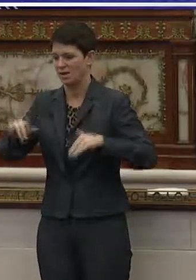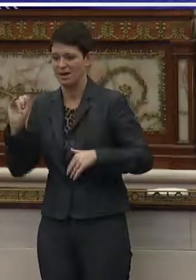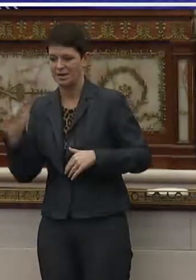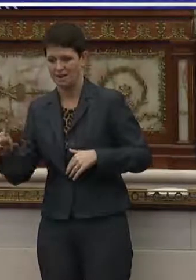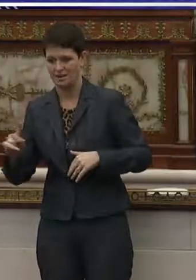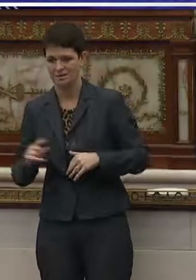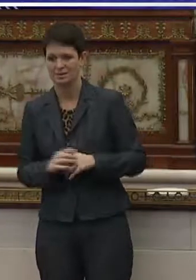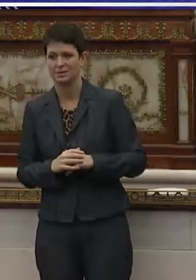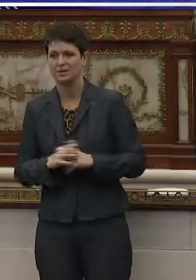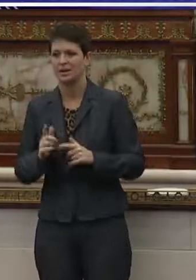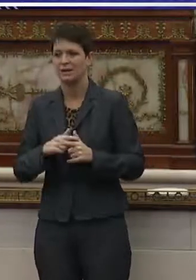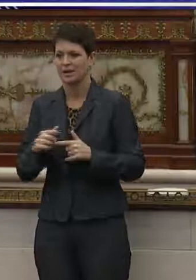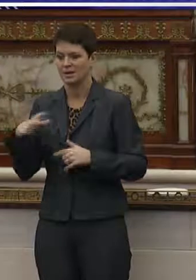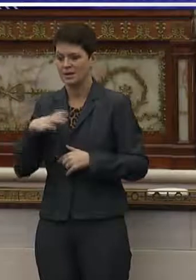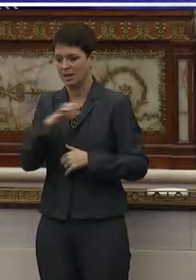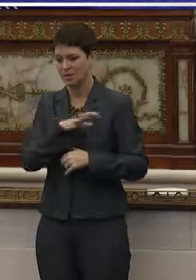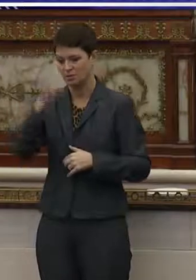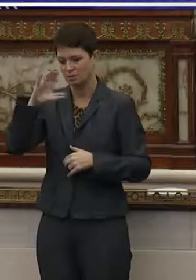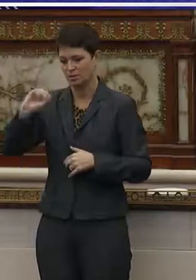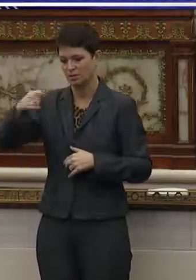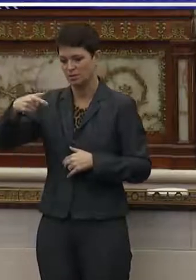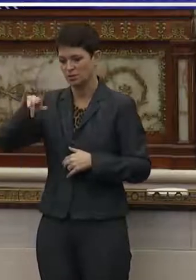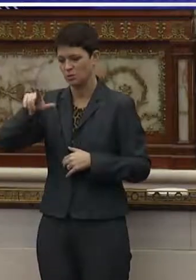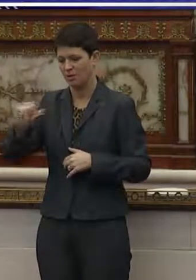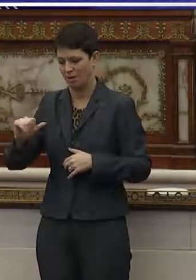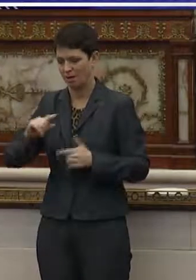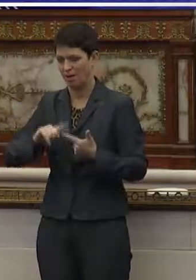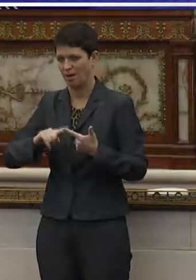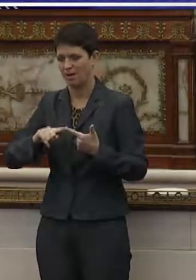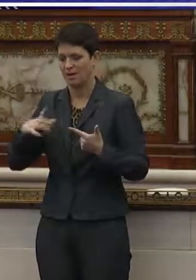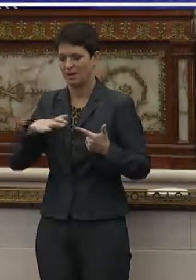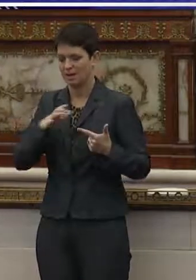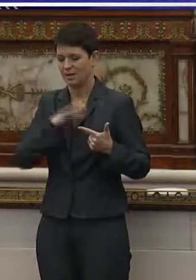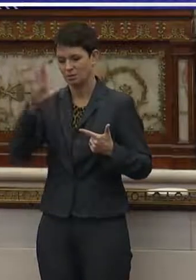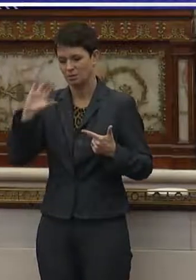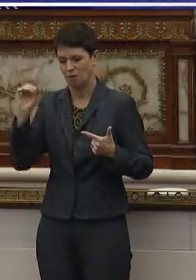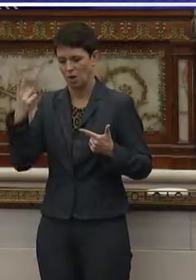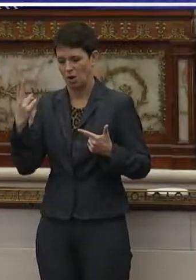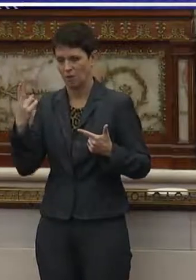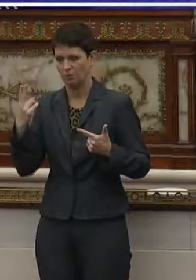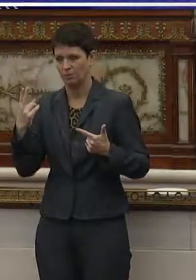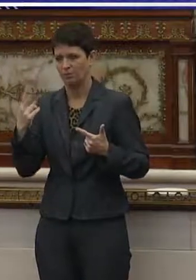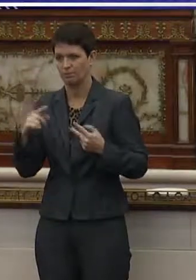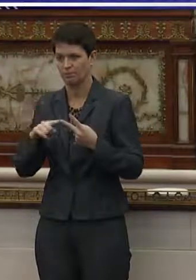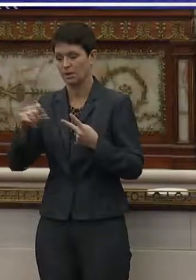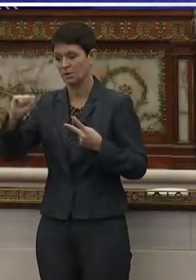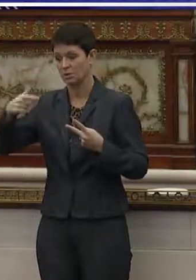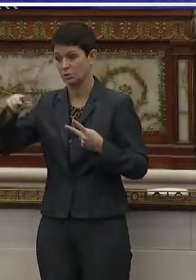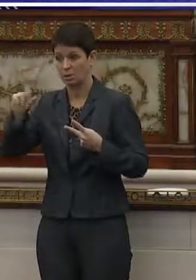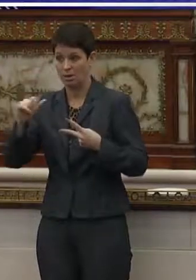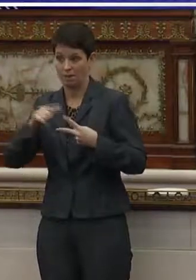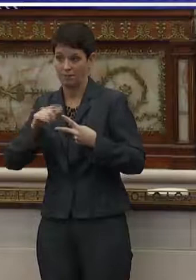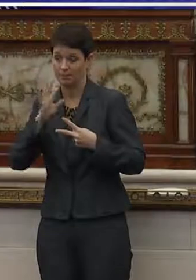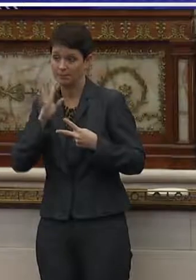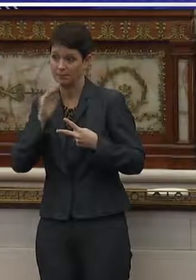yet, and that will be Councilman Squilla, followed by Councilman O. Councilman Squilla.